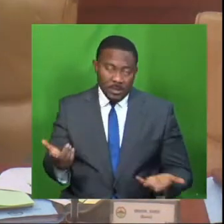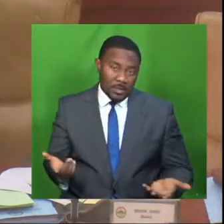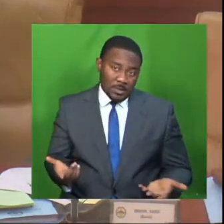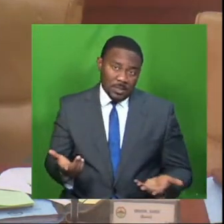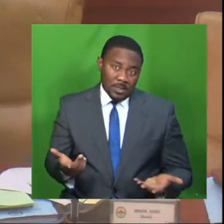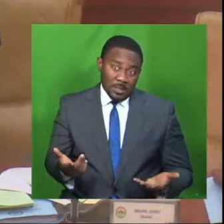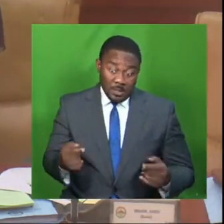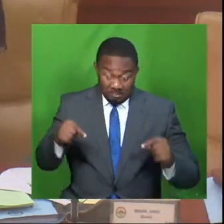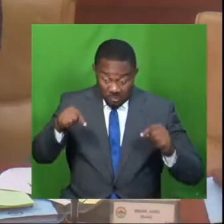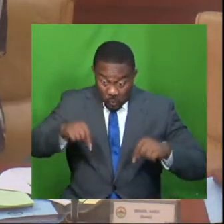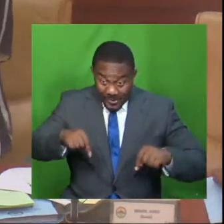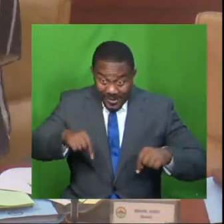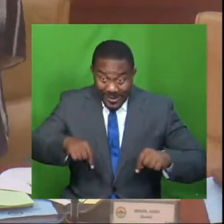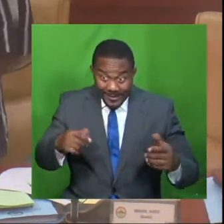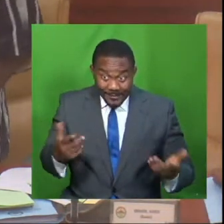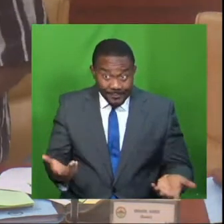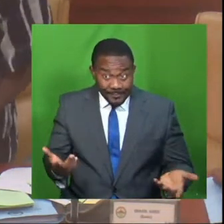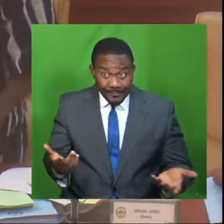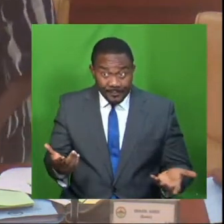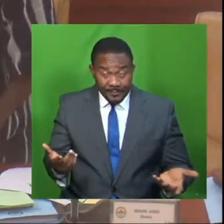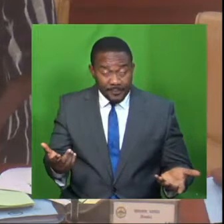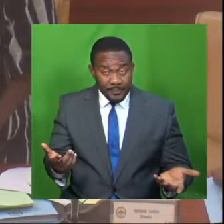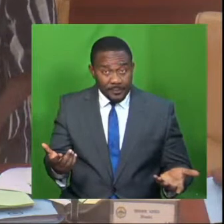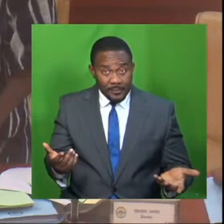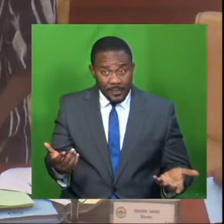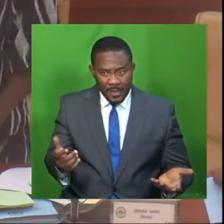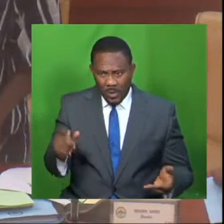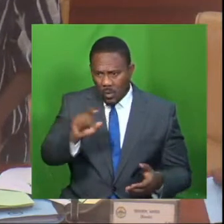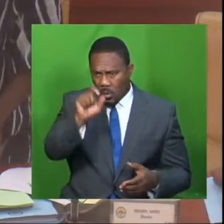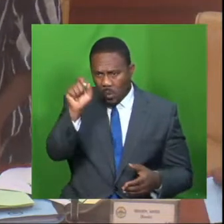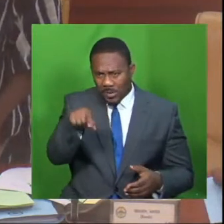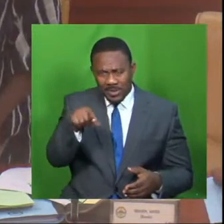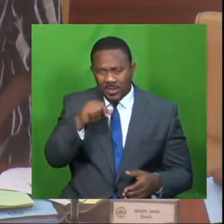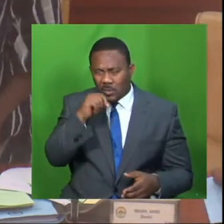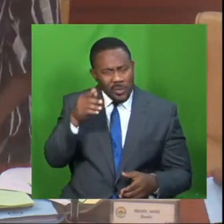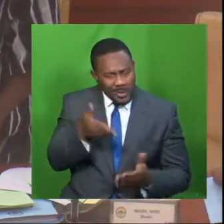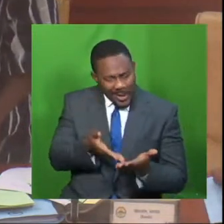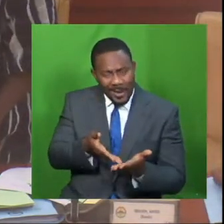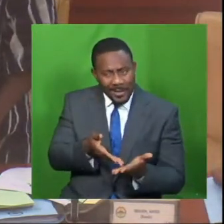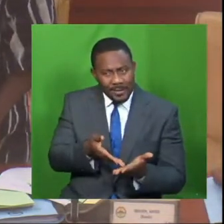Speaker, when the business statement was presented in this House,